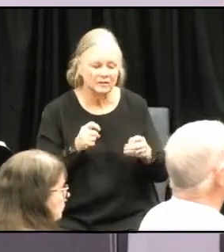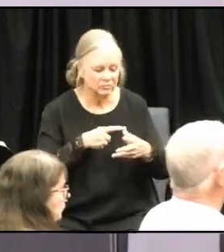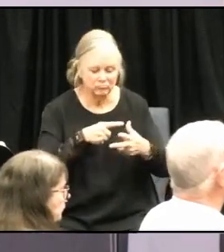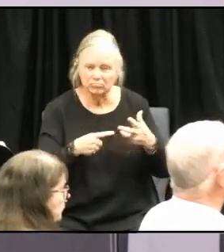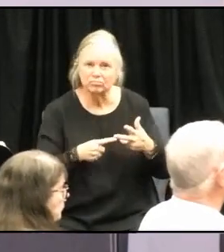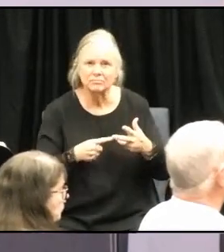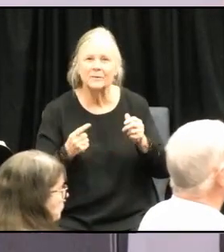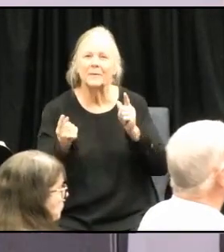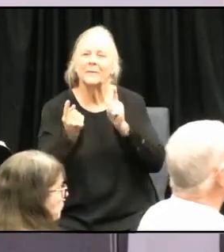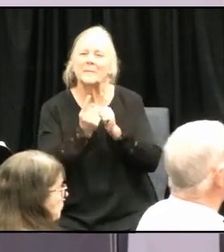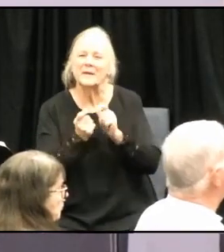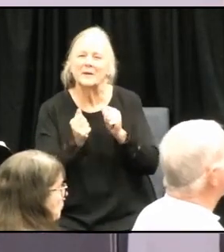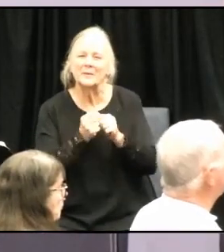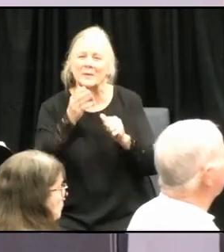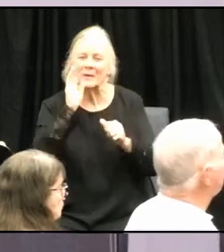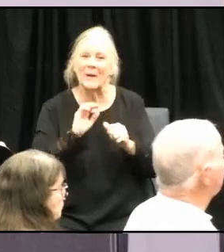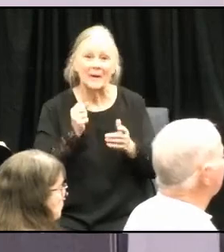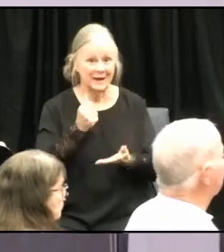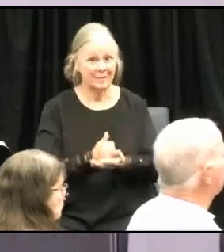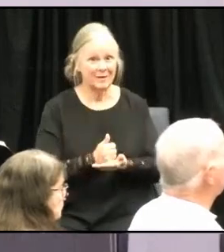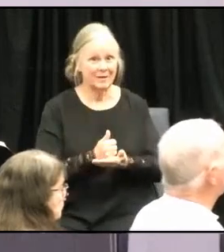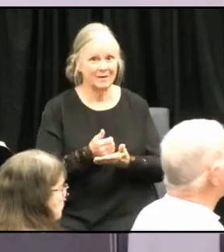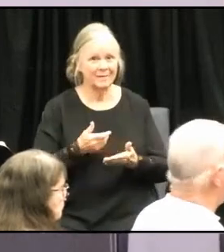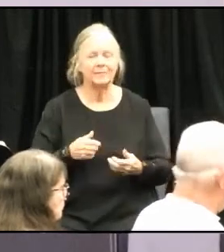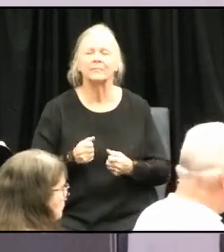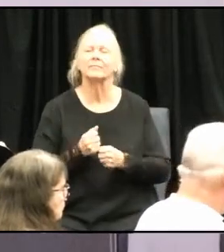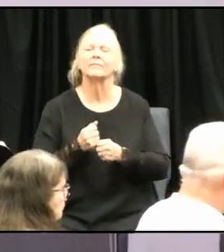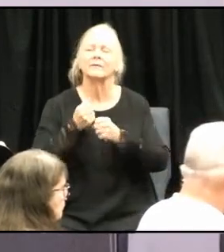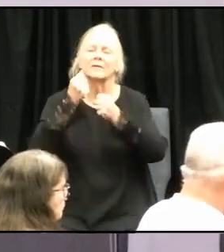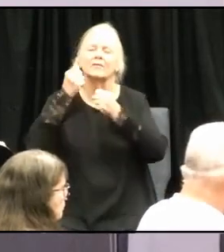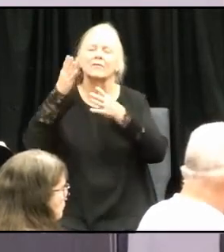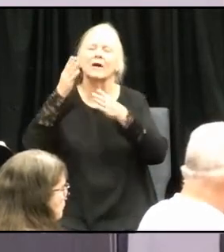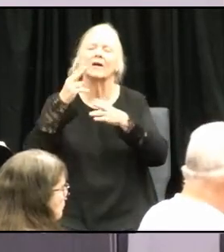with God. Amen? And let me pray for that. Father, in the